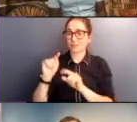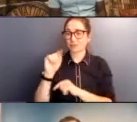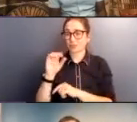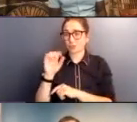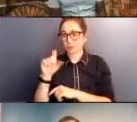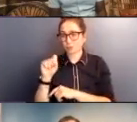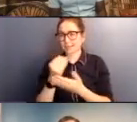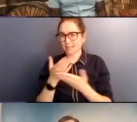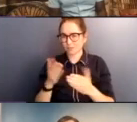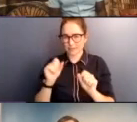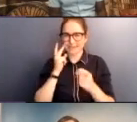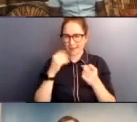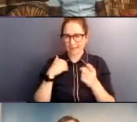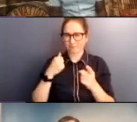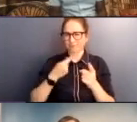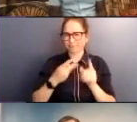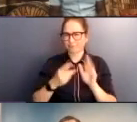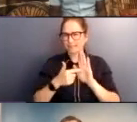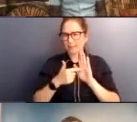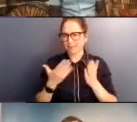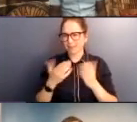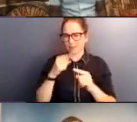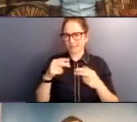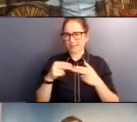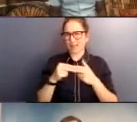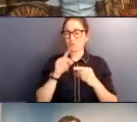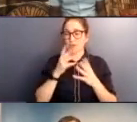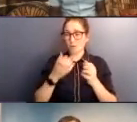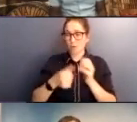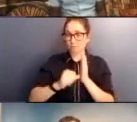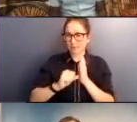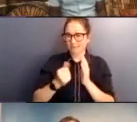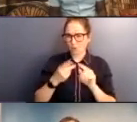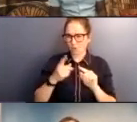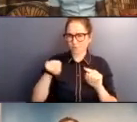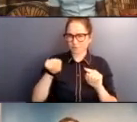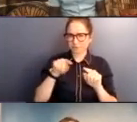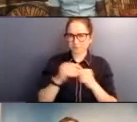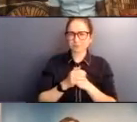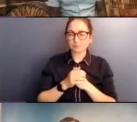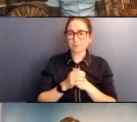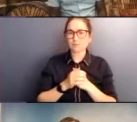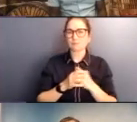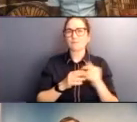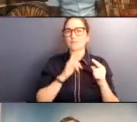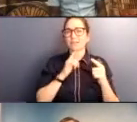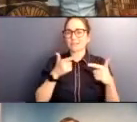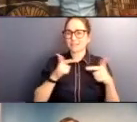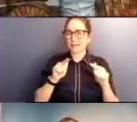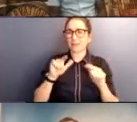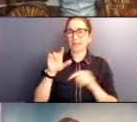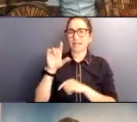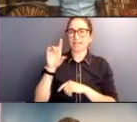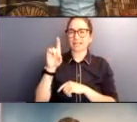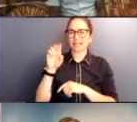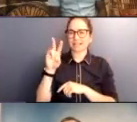see here several examples on this slide. I'd like to highlight just a few. Enabling Devices is a company that makes